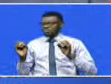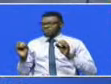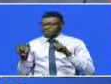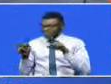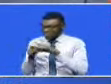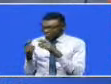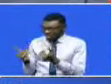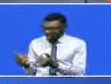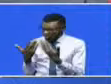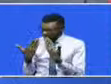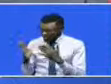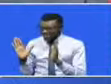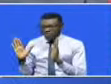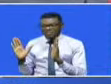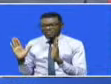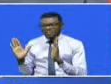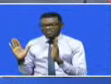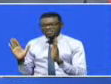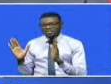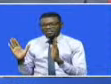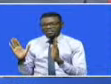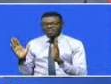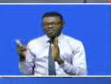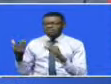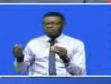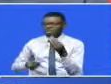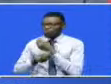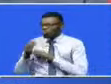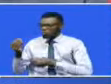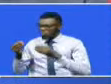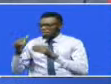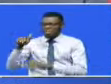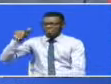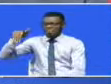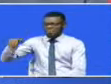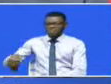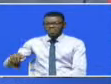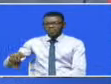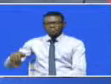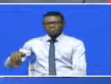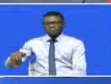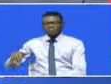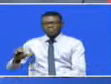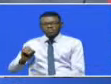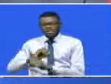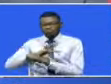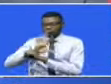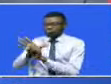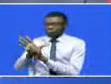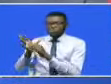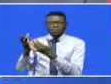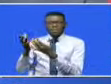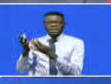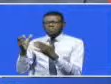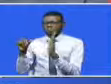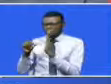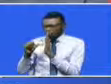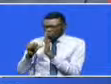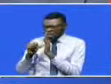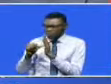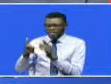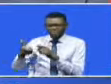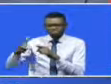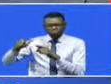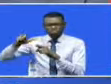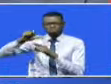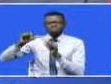Already, the economy was reeling backwards. You must remember that. So COVID merely accelerated the crisis.